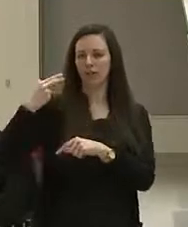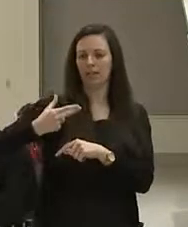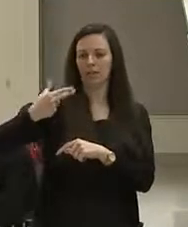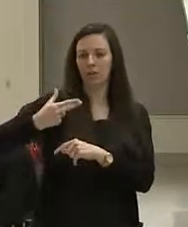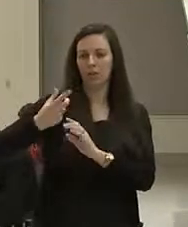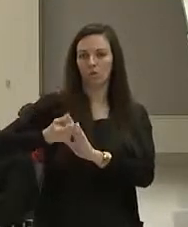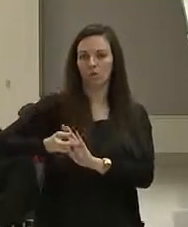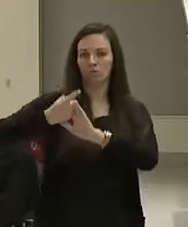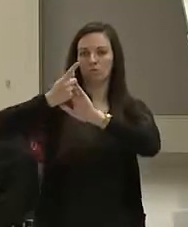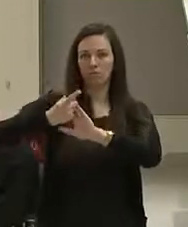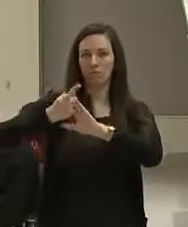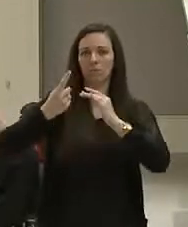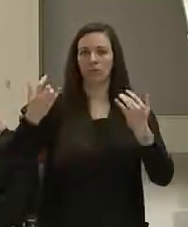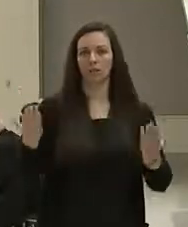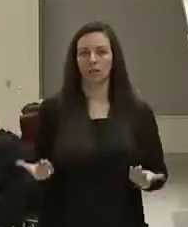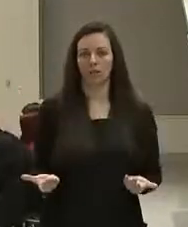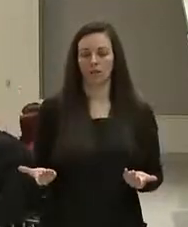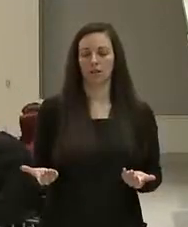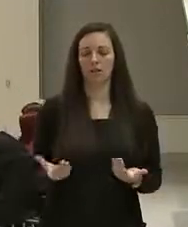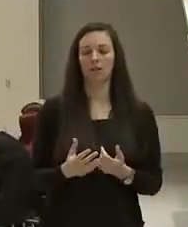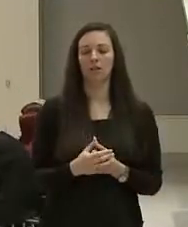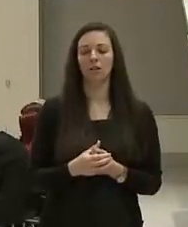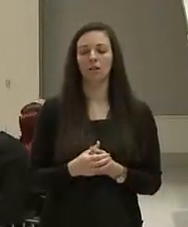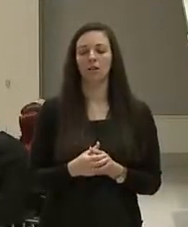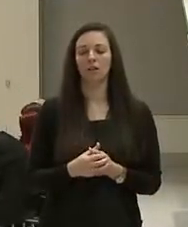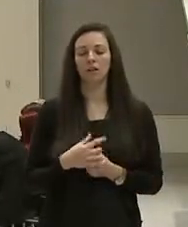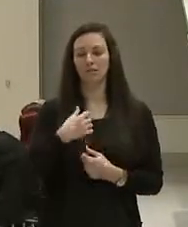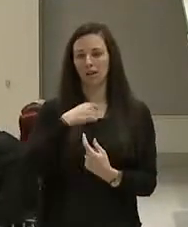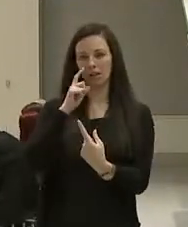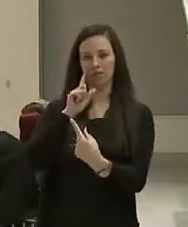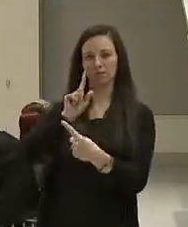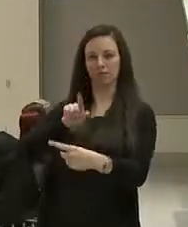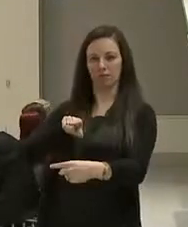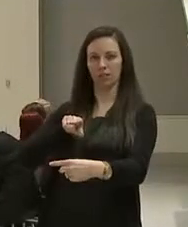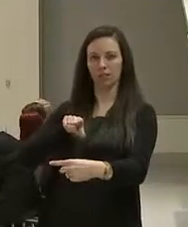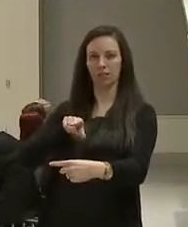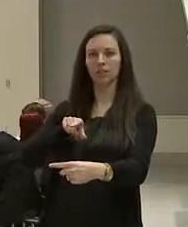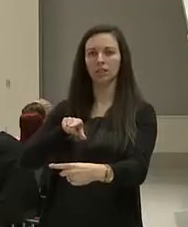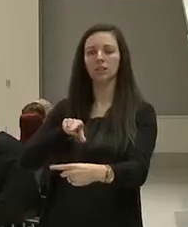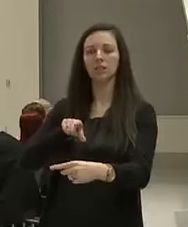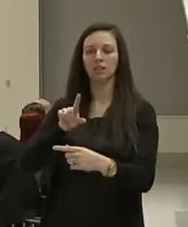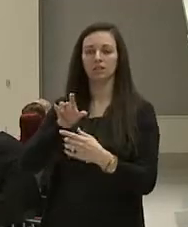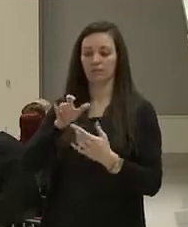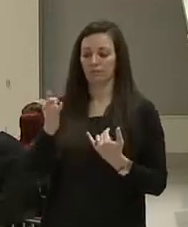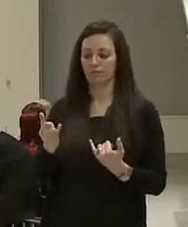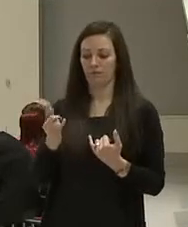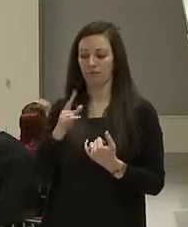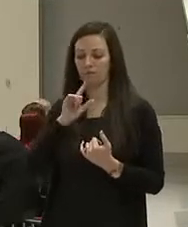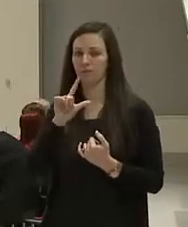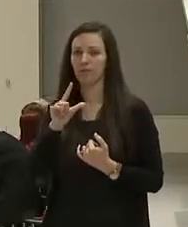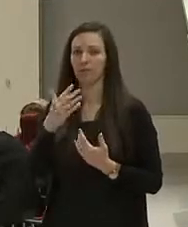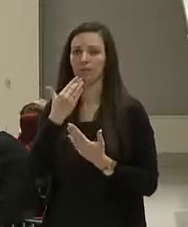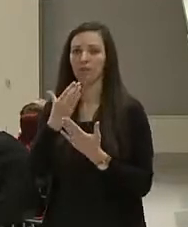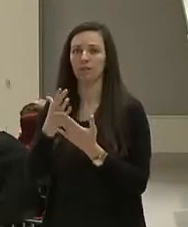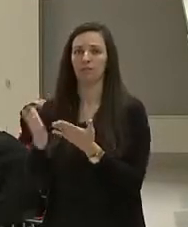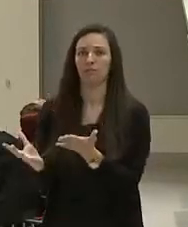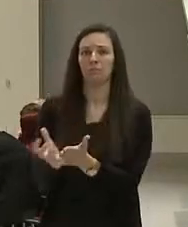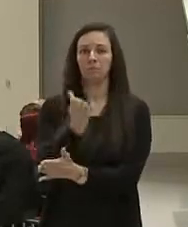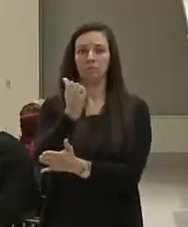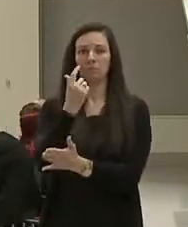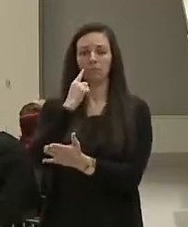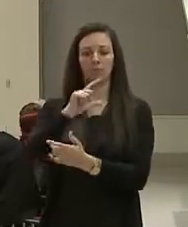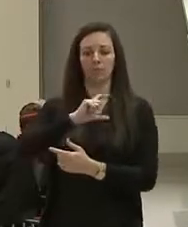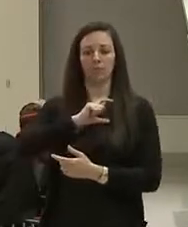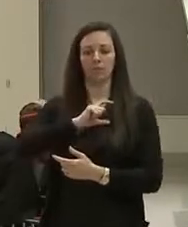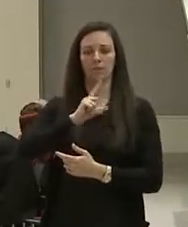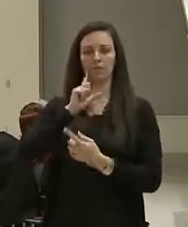here. And I would agree that this really is an opportunity in policing to really make